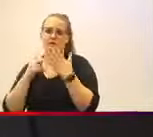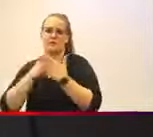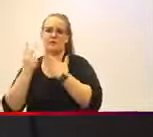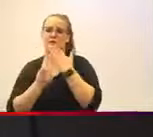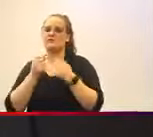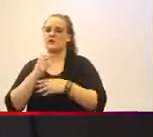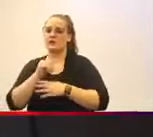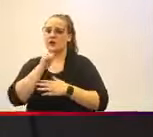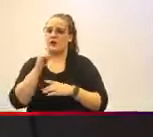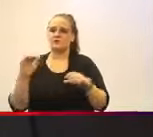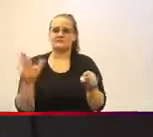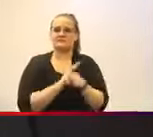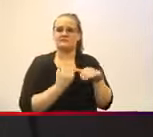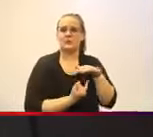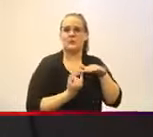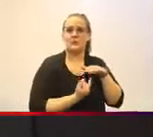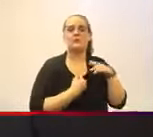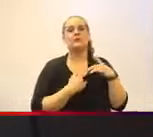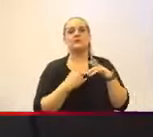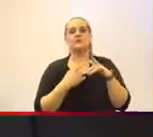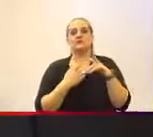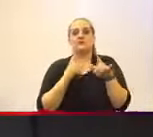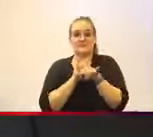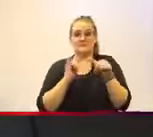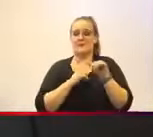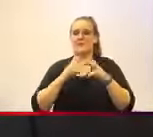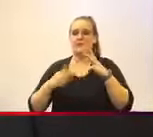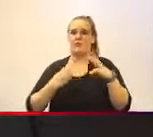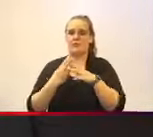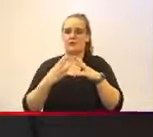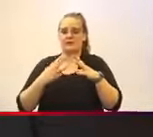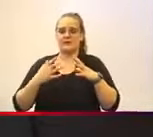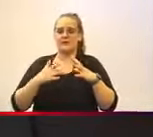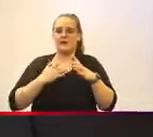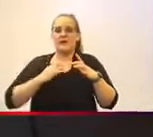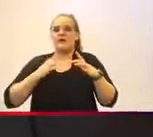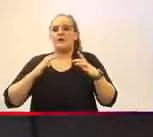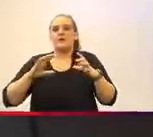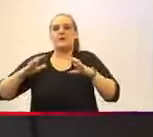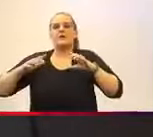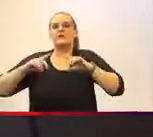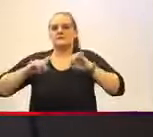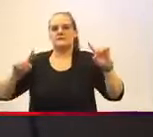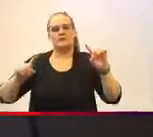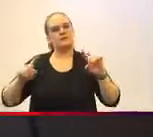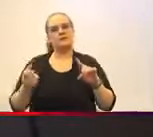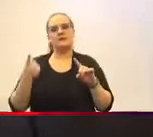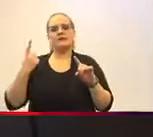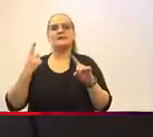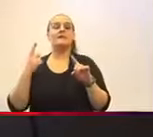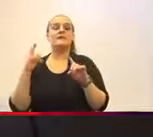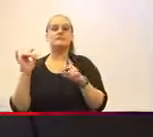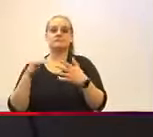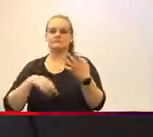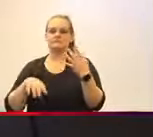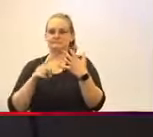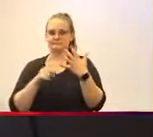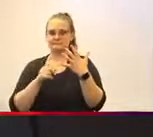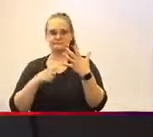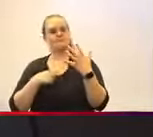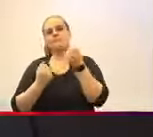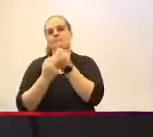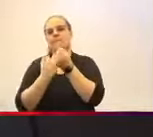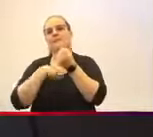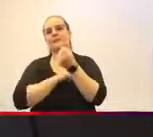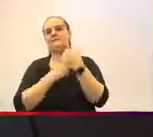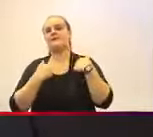while our whole world shuttered. Number 5, you advocated for us to get funding from the state so we could